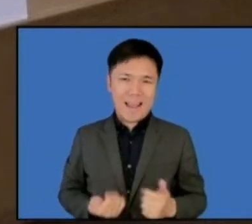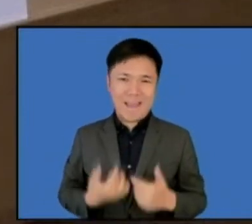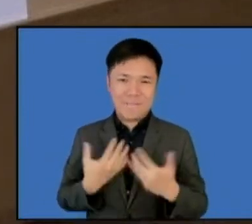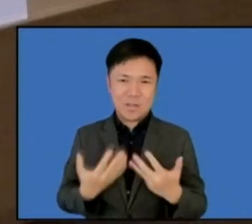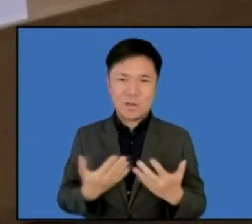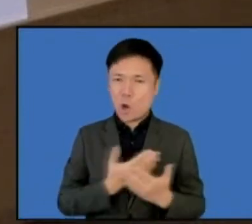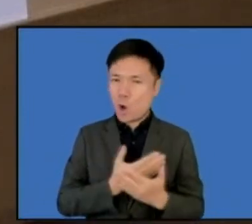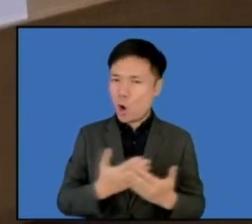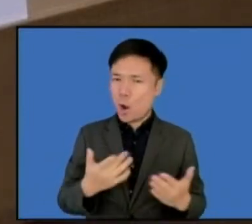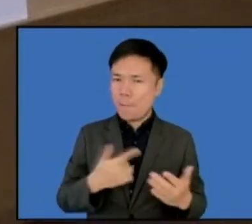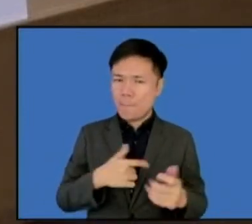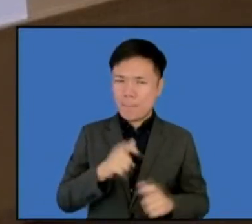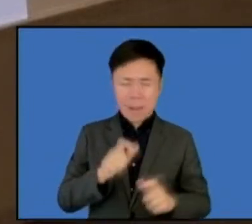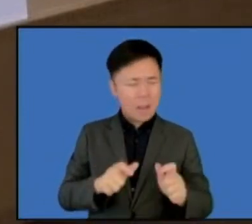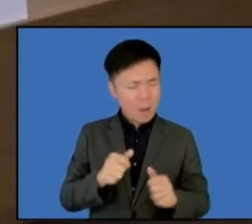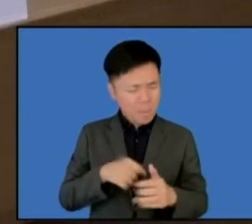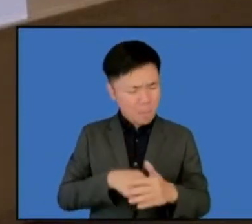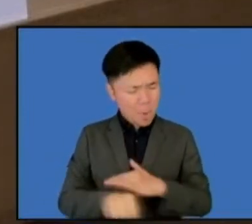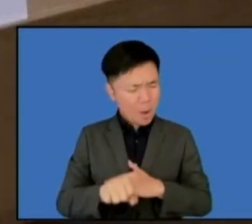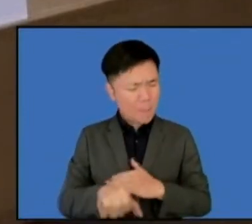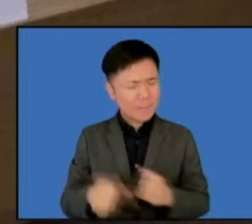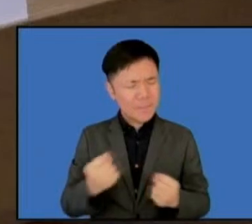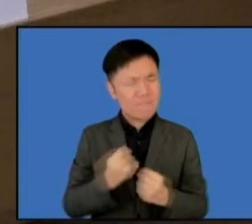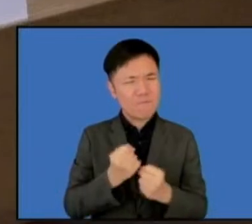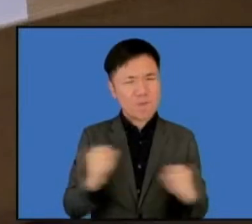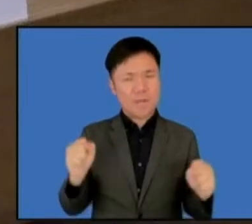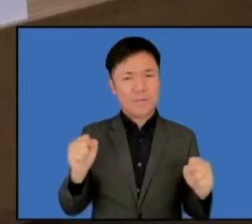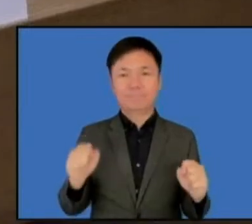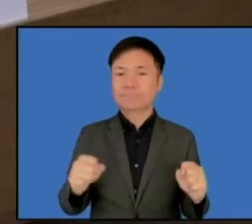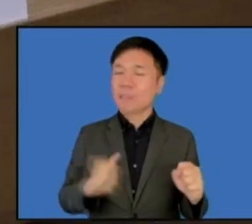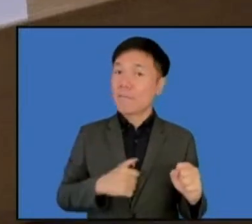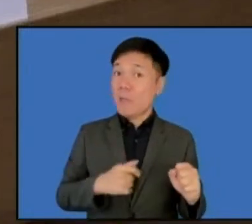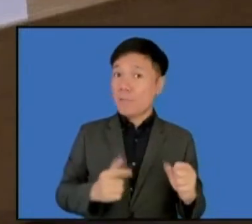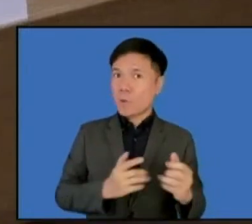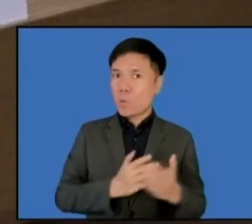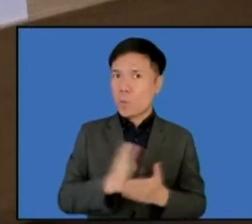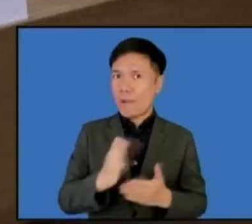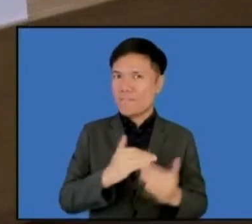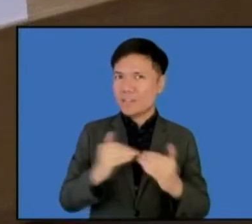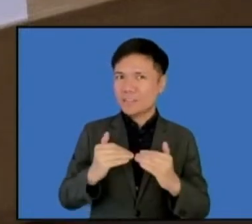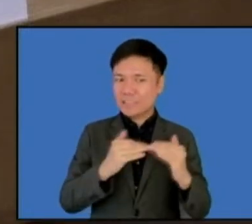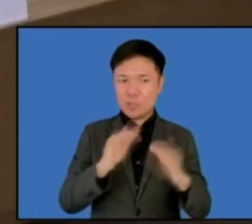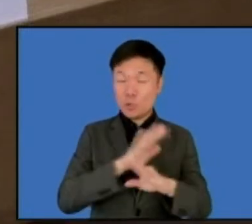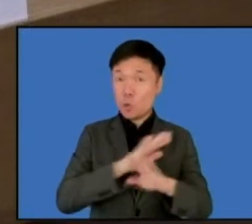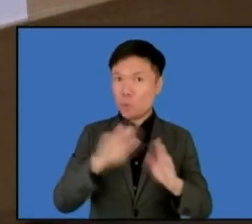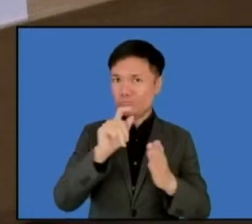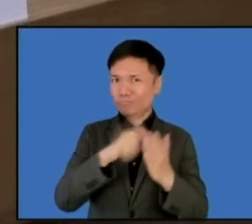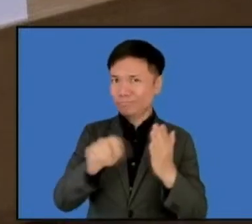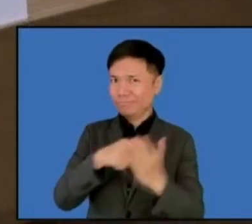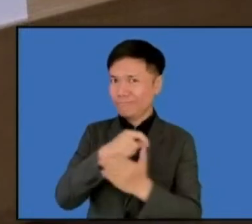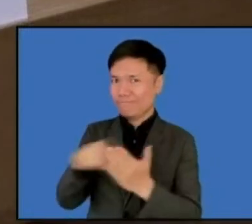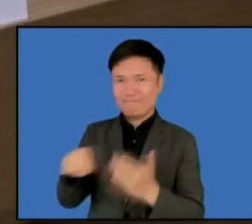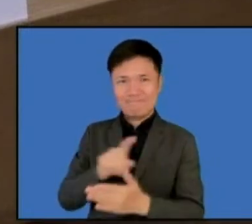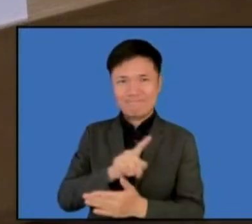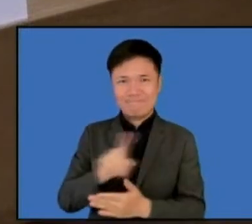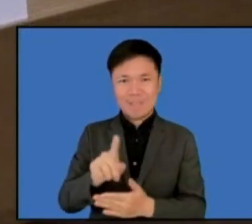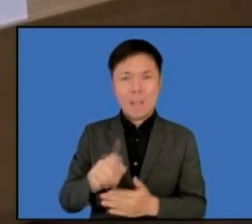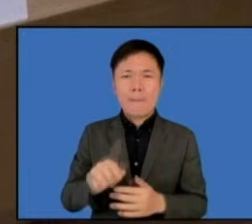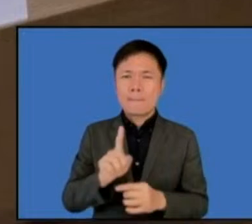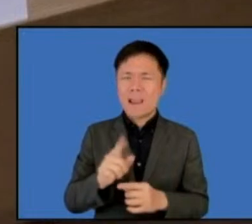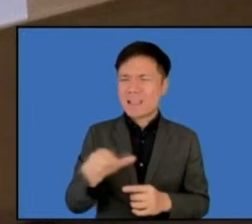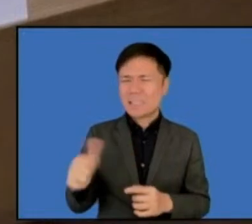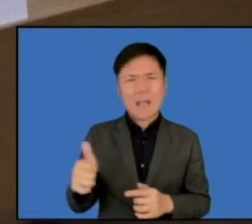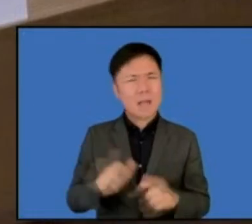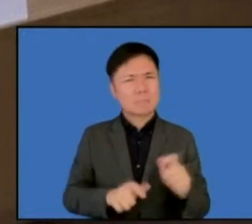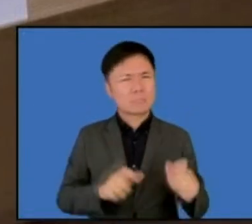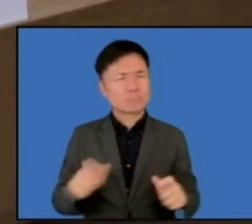born free and equal in dignity and rights, including the right to equality and freedom from discrimination. However, like in other regions,